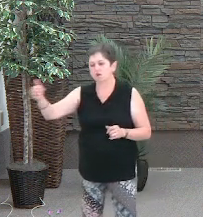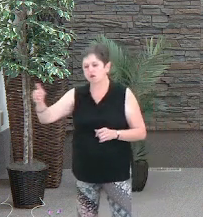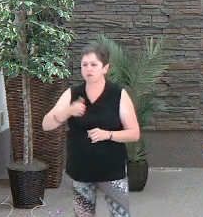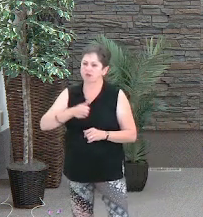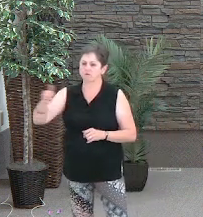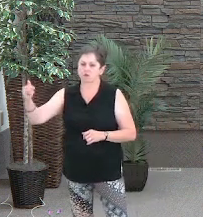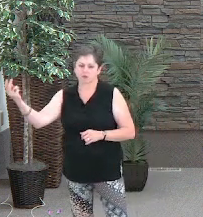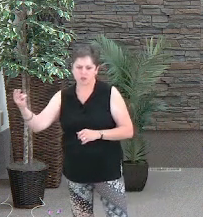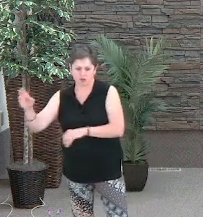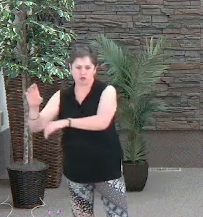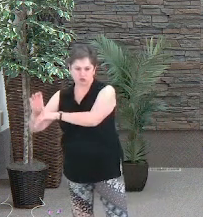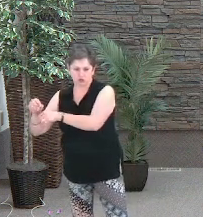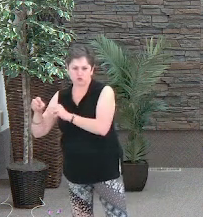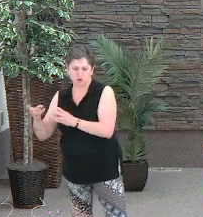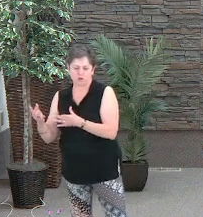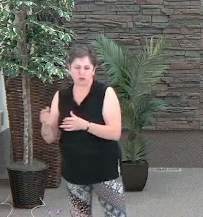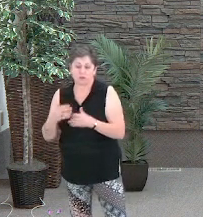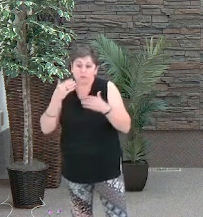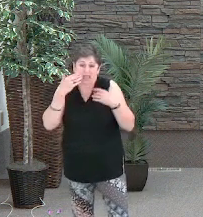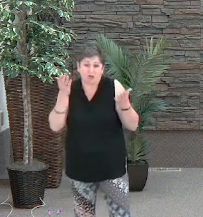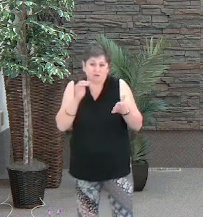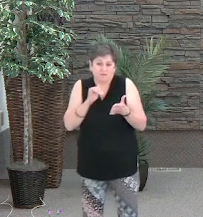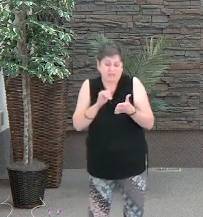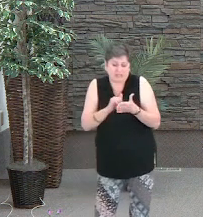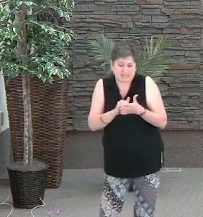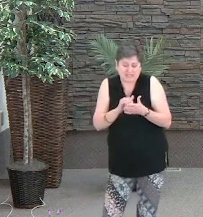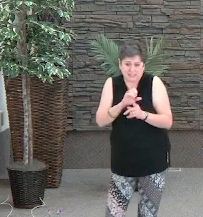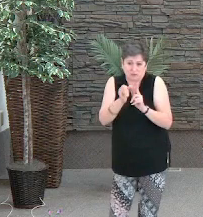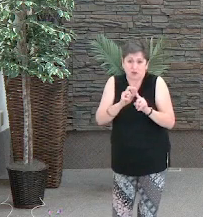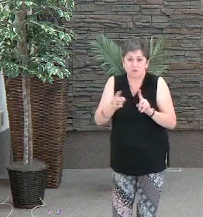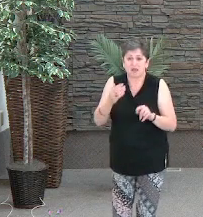Helena. Now, I don't know if this is the case